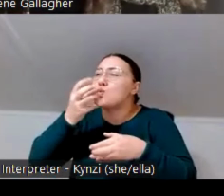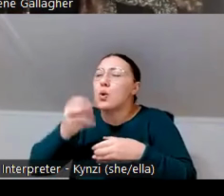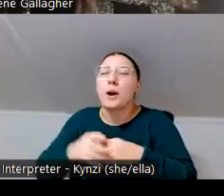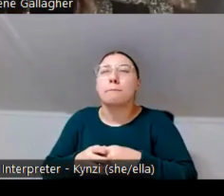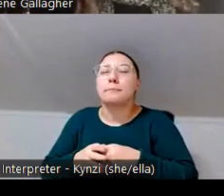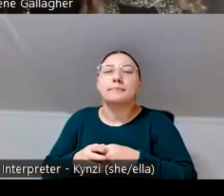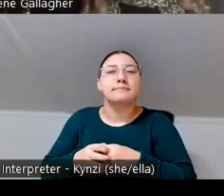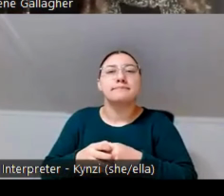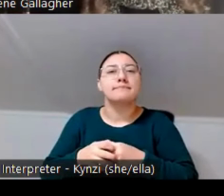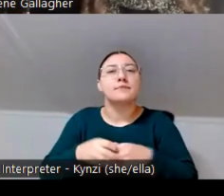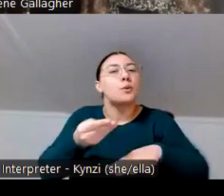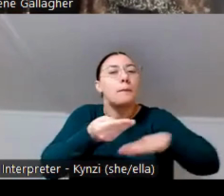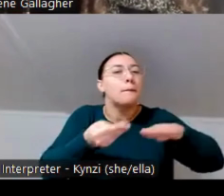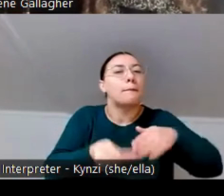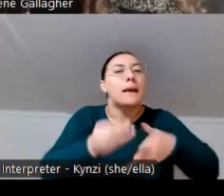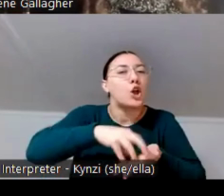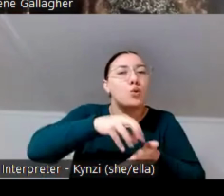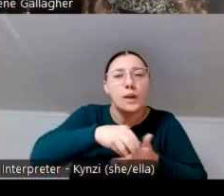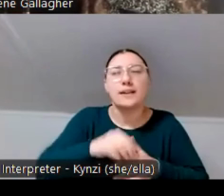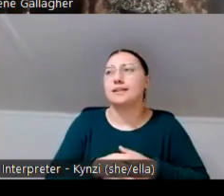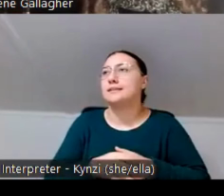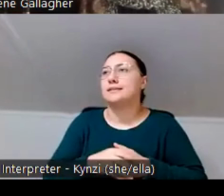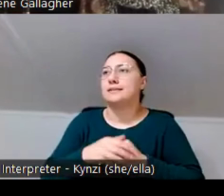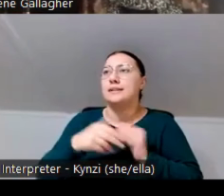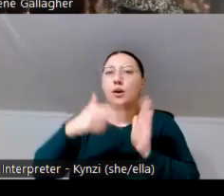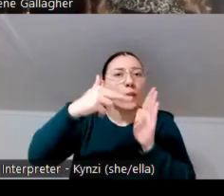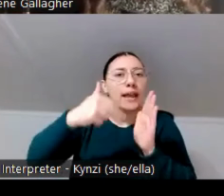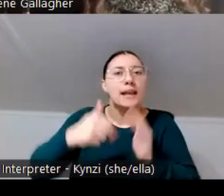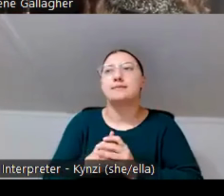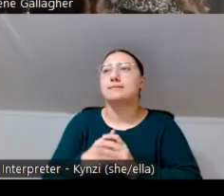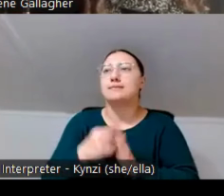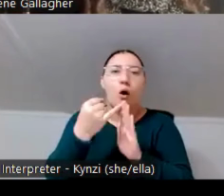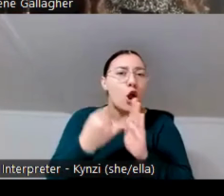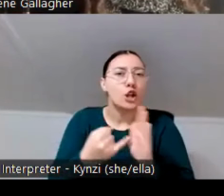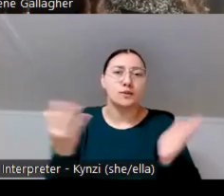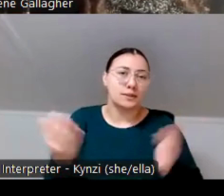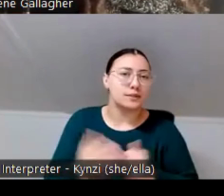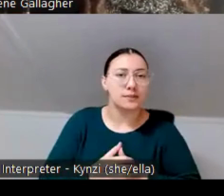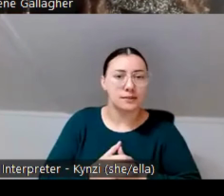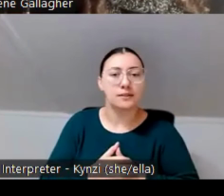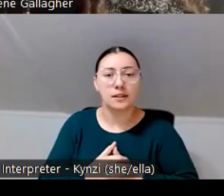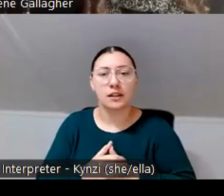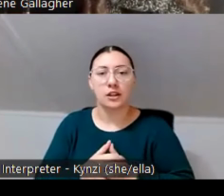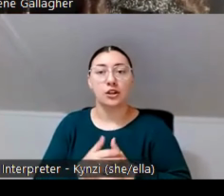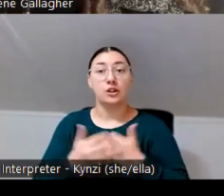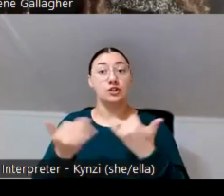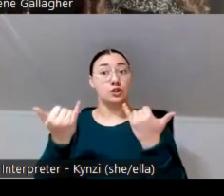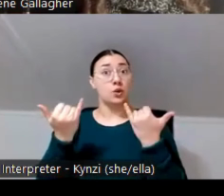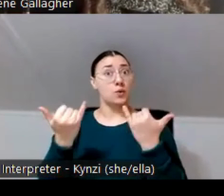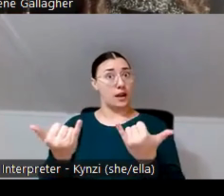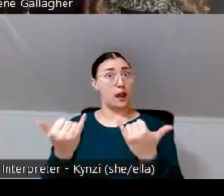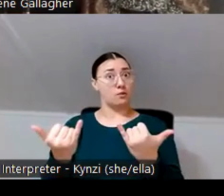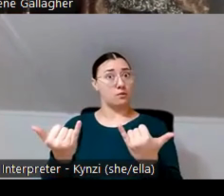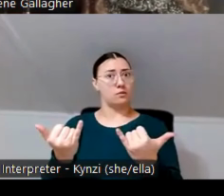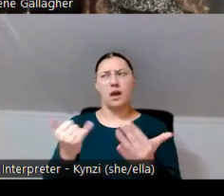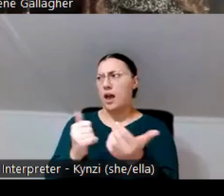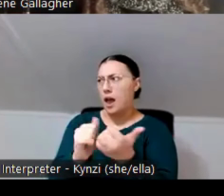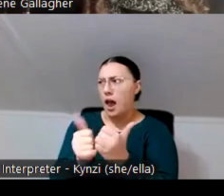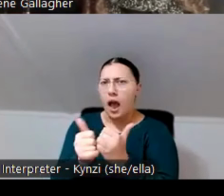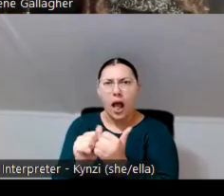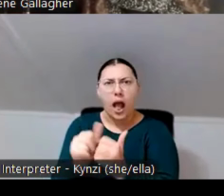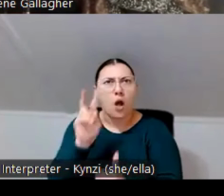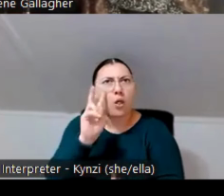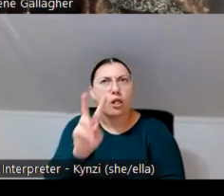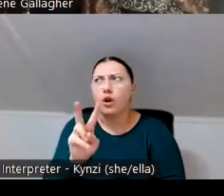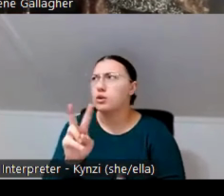So what is the weather like today? Well, we can tell by looking, listening, and